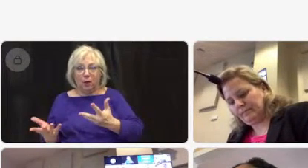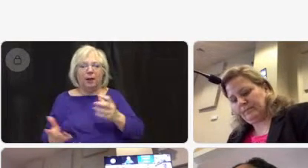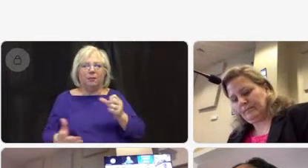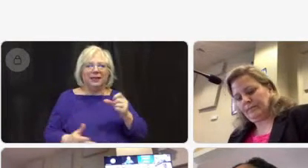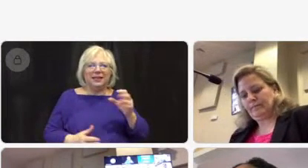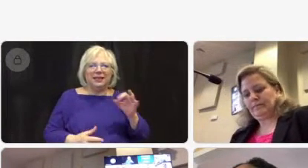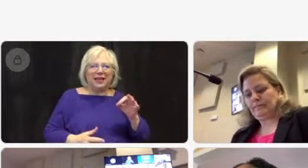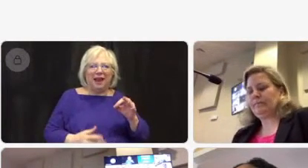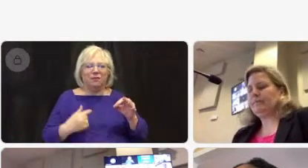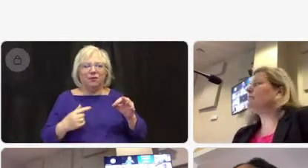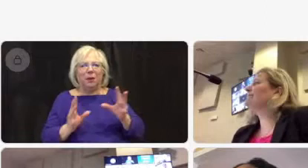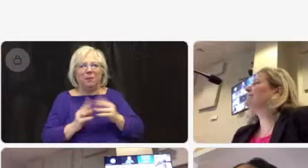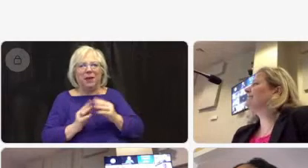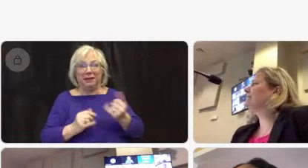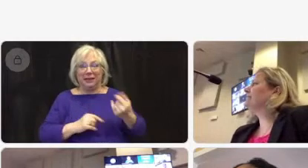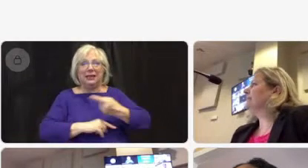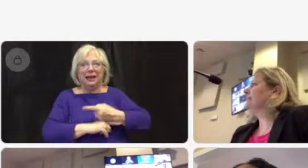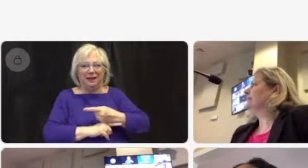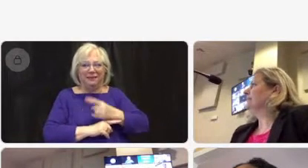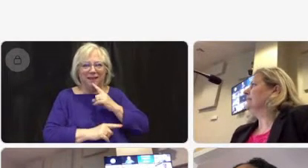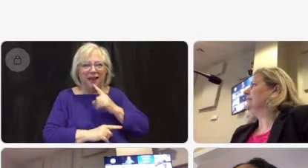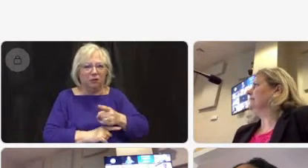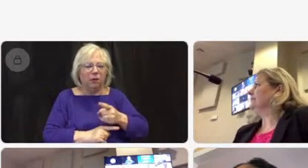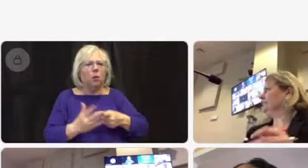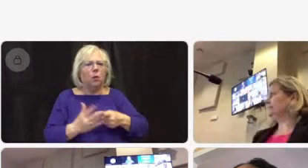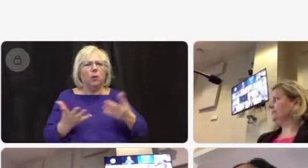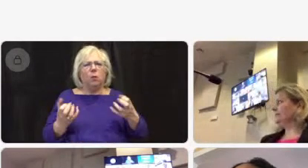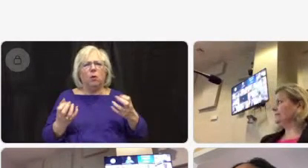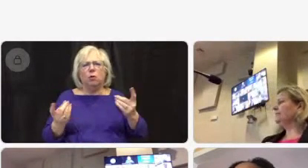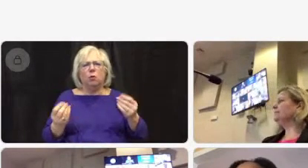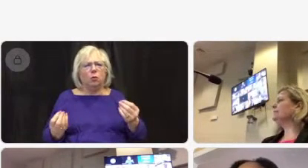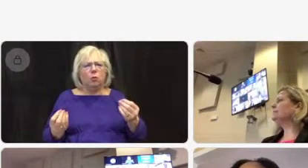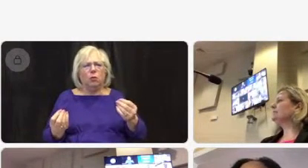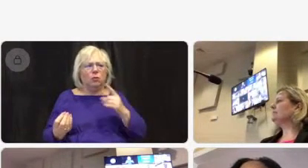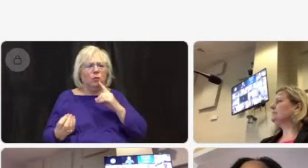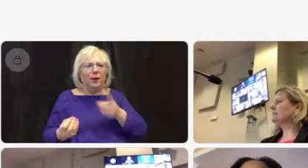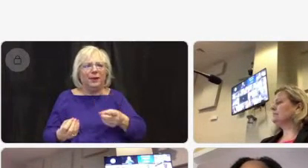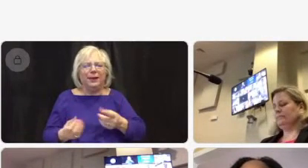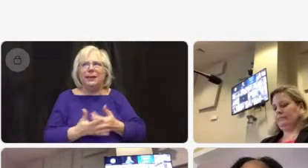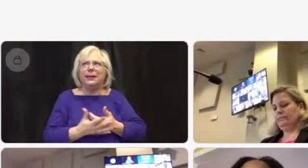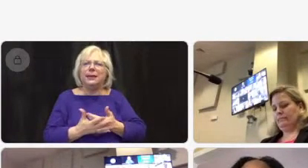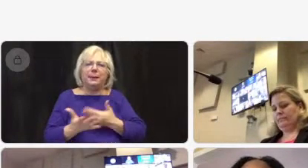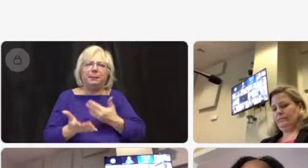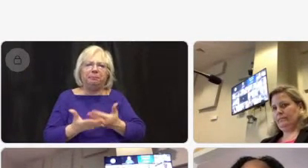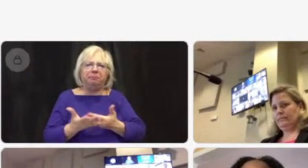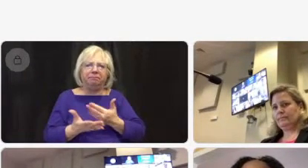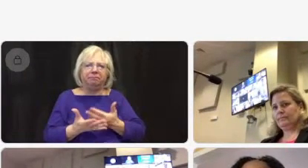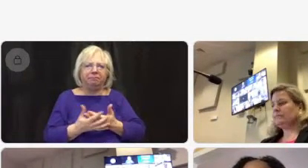met today actually, it's just kind of, what we want to do is really get,